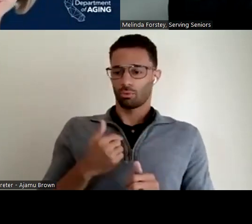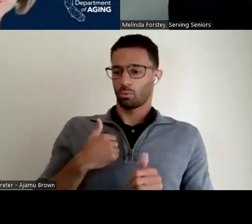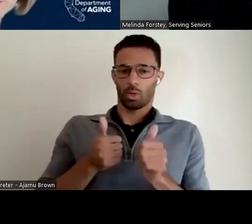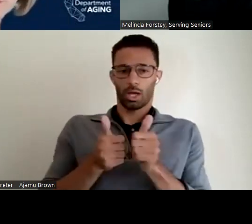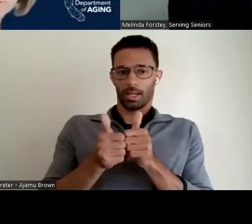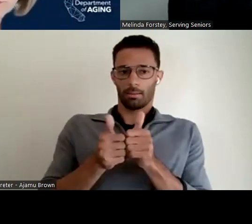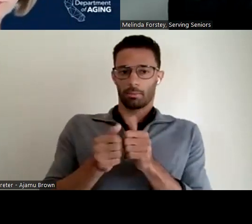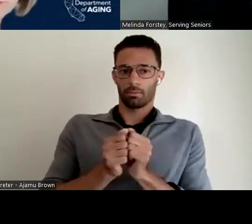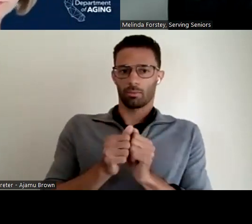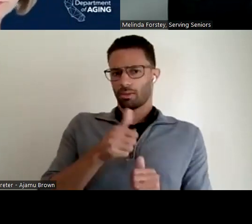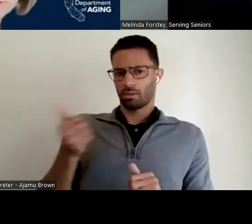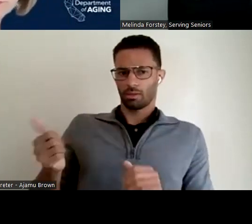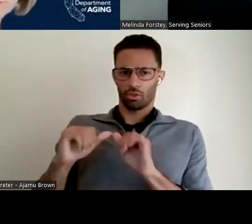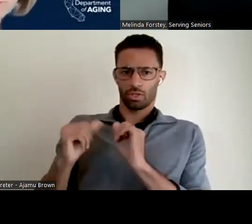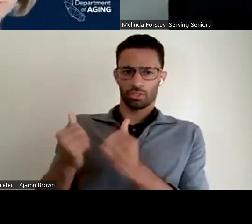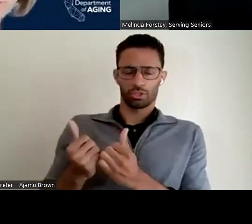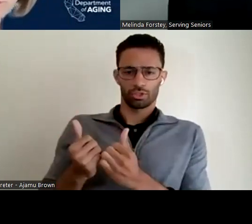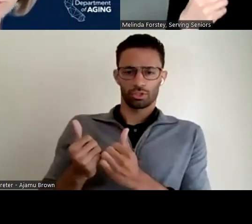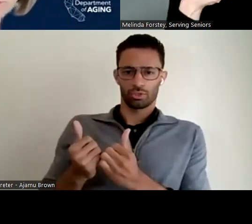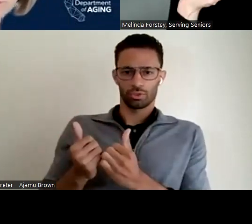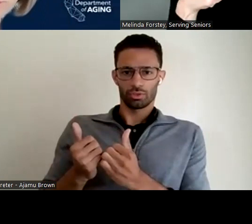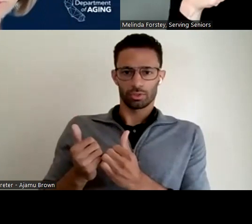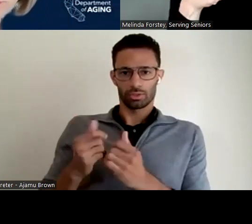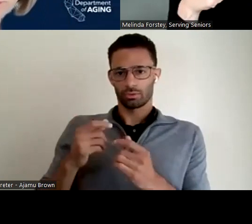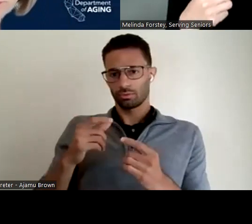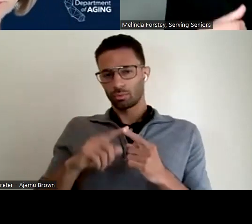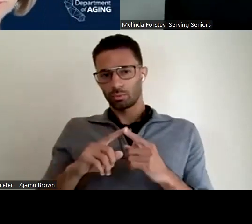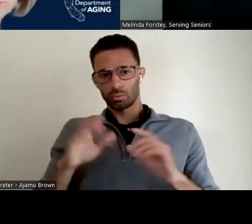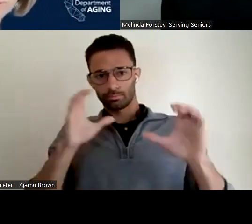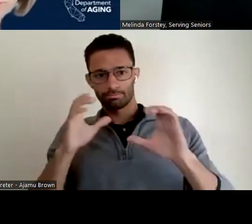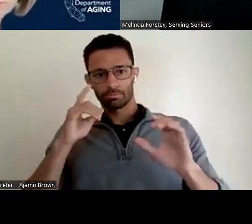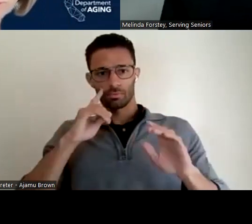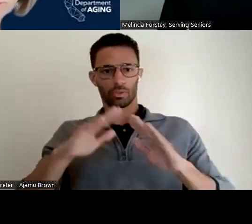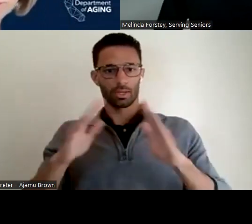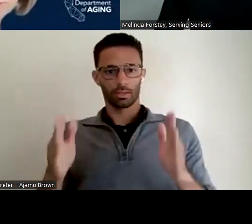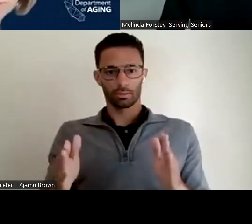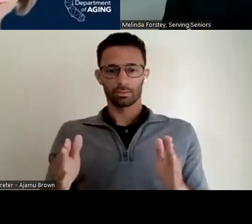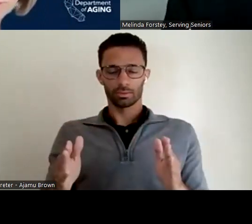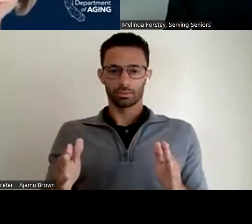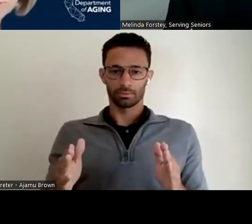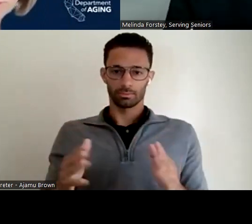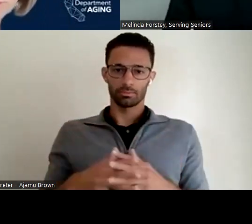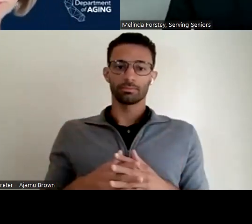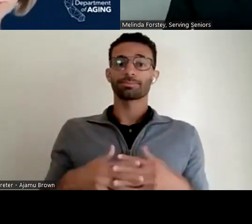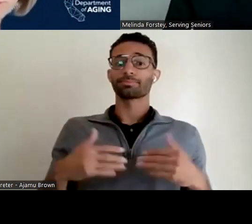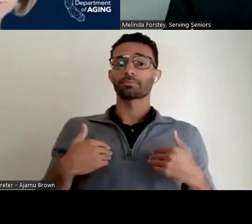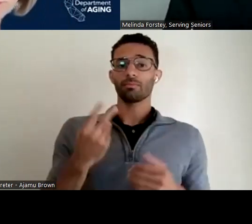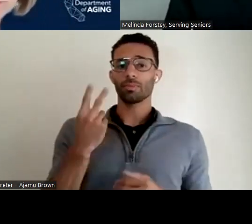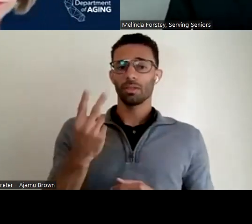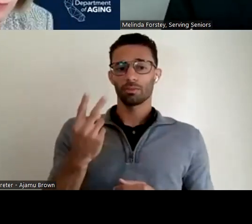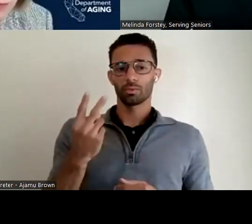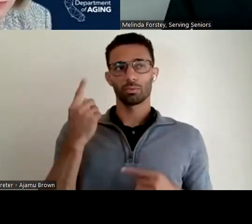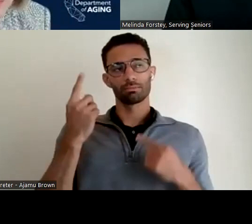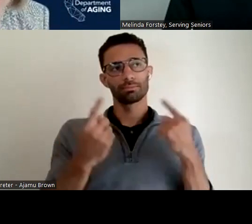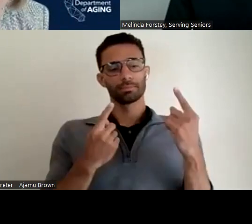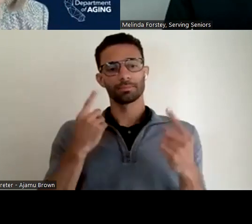the scramble for housing. So I have sort of two thoughts on this. One is Hannah alluded